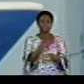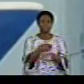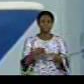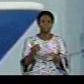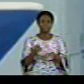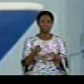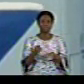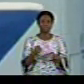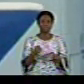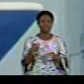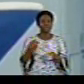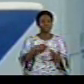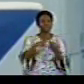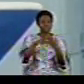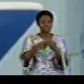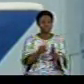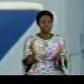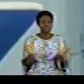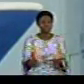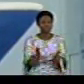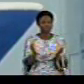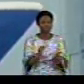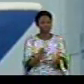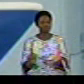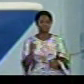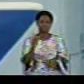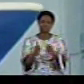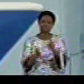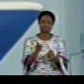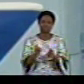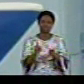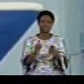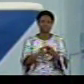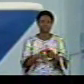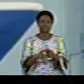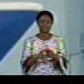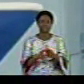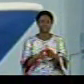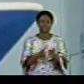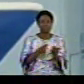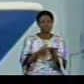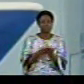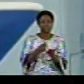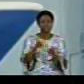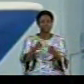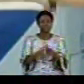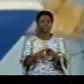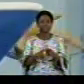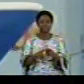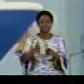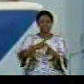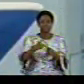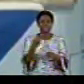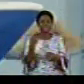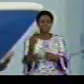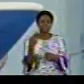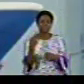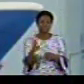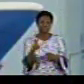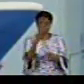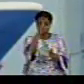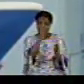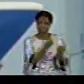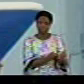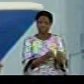we started encouraging people to exercise their faith. And so this boy drew his